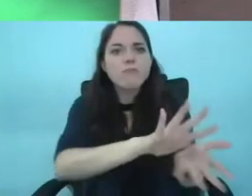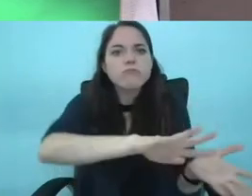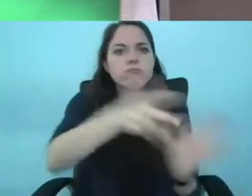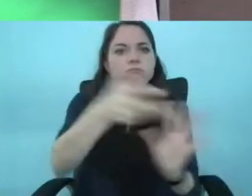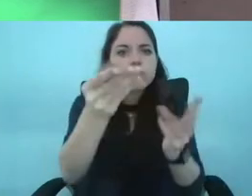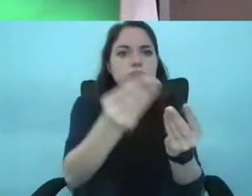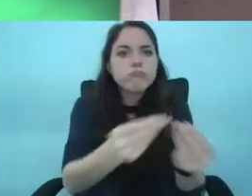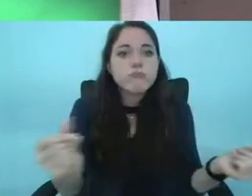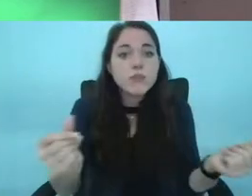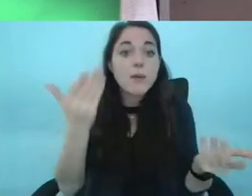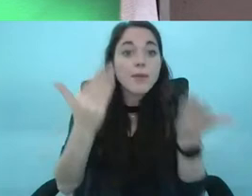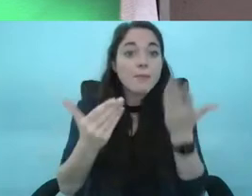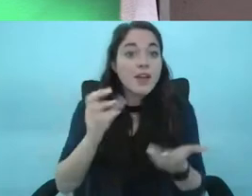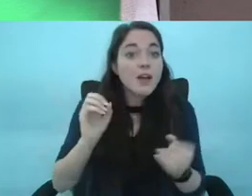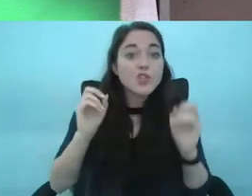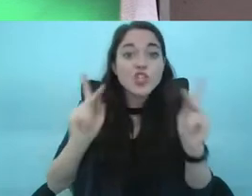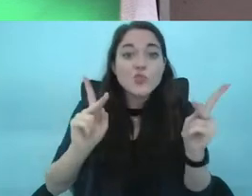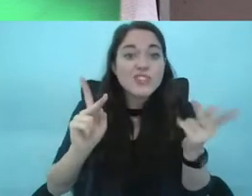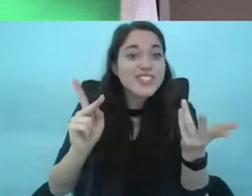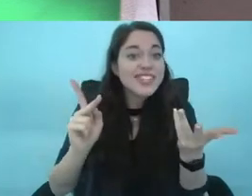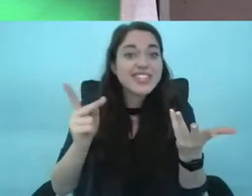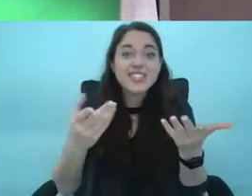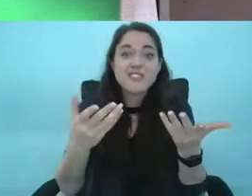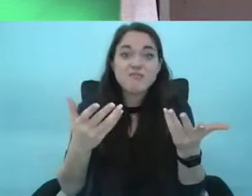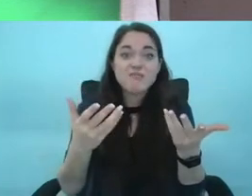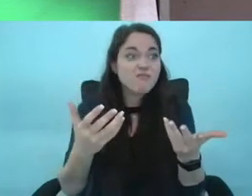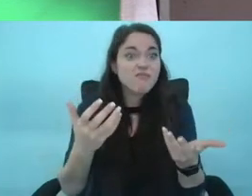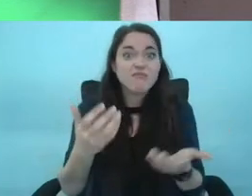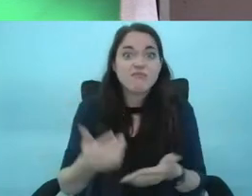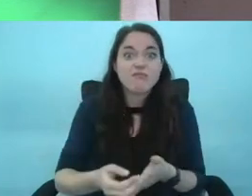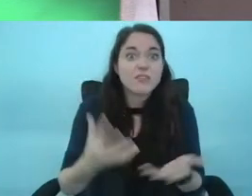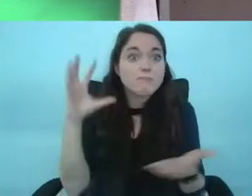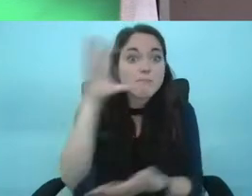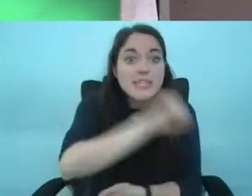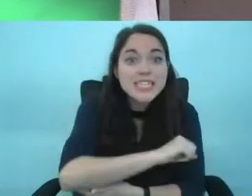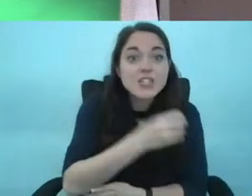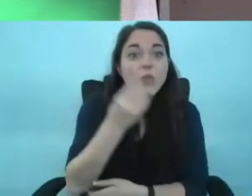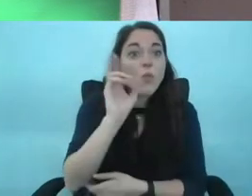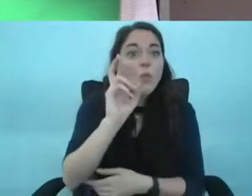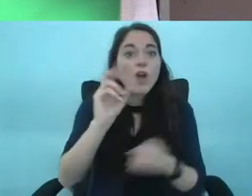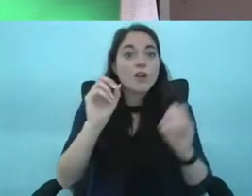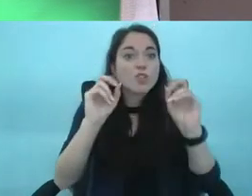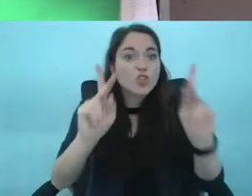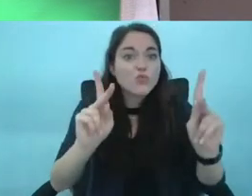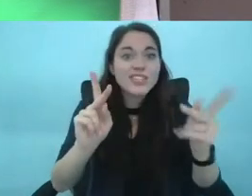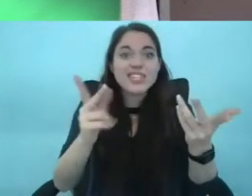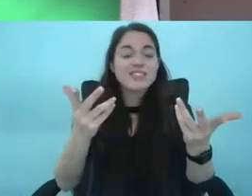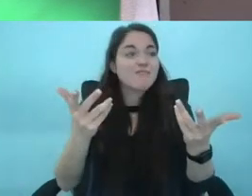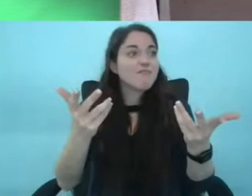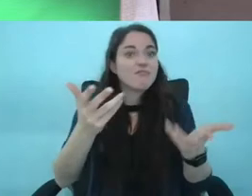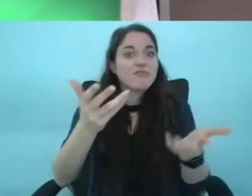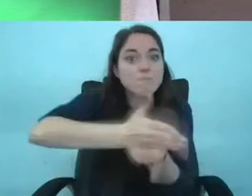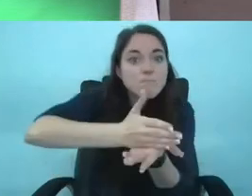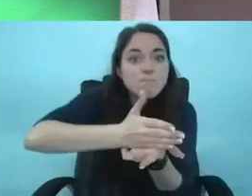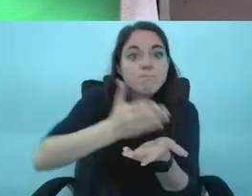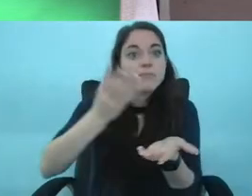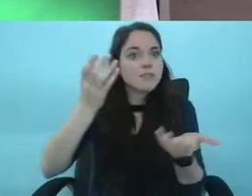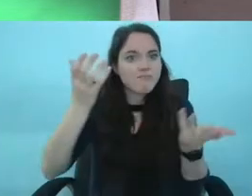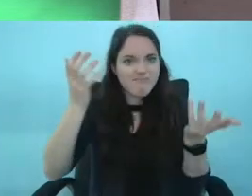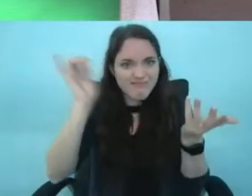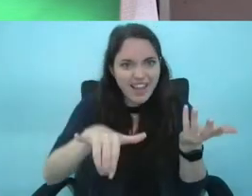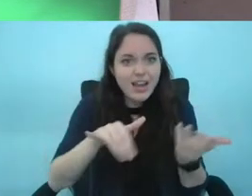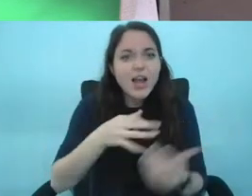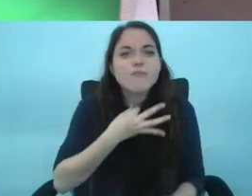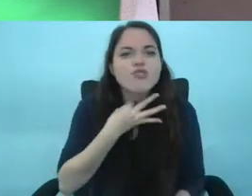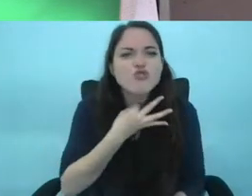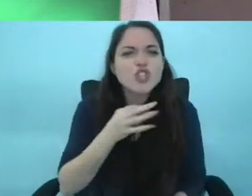to have God give other dreams and open other doors and windows? Who or what do you have faith in? In